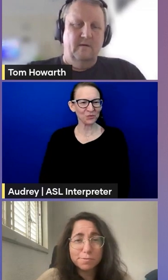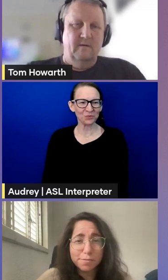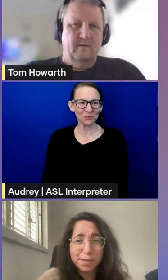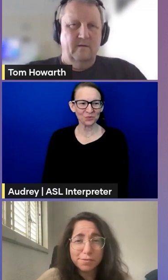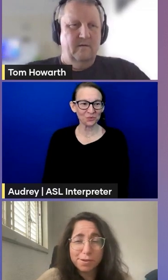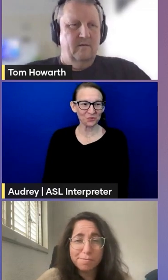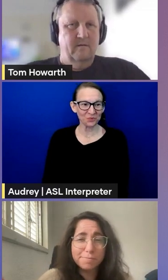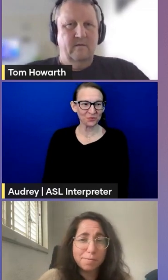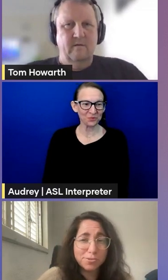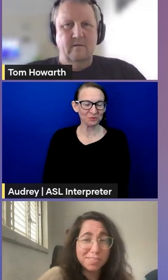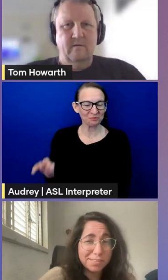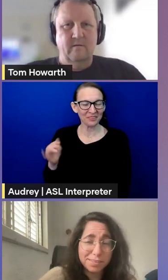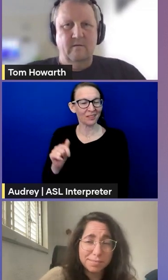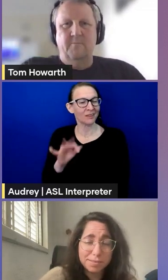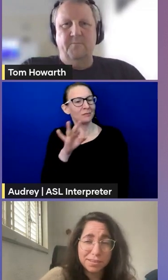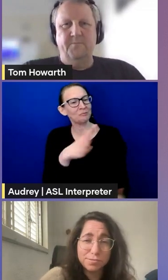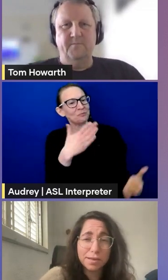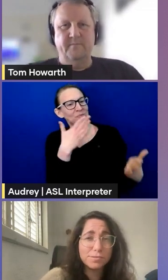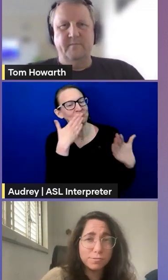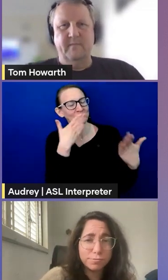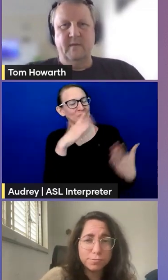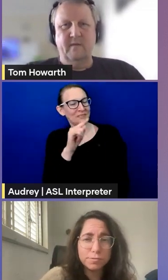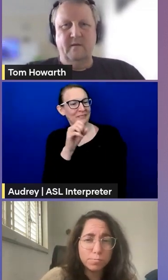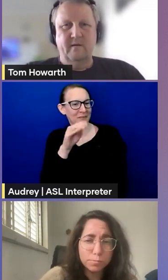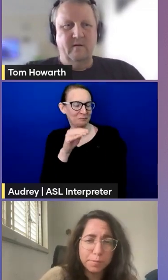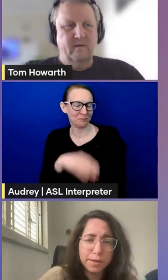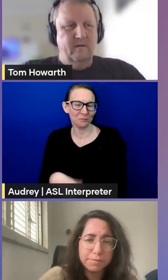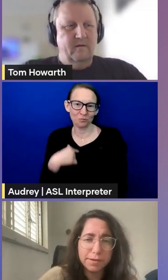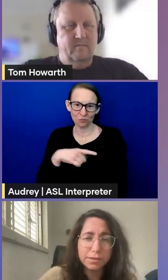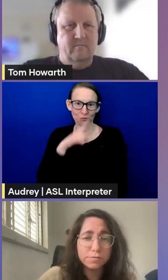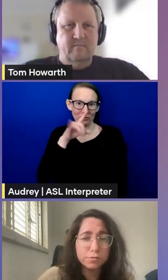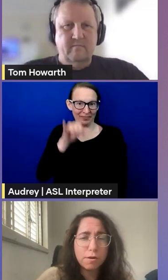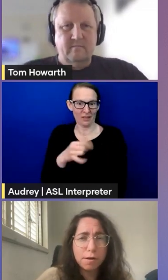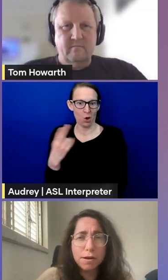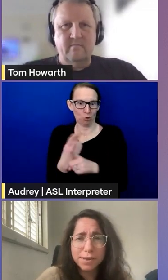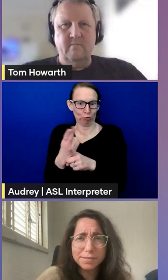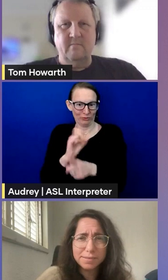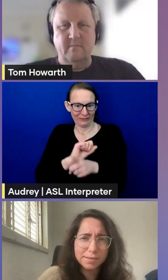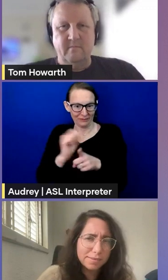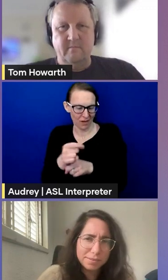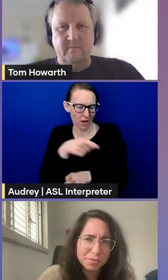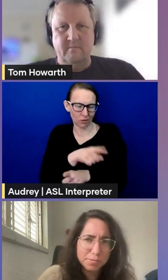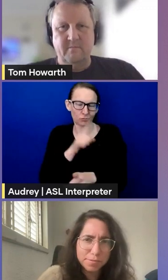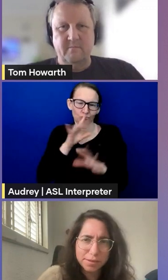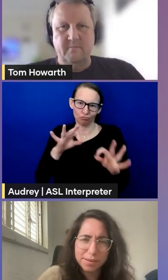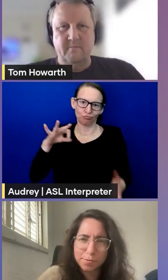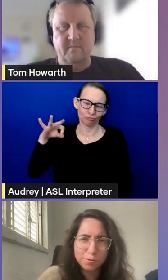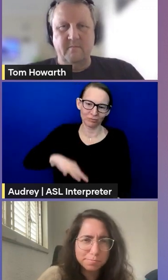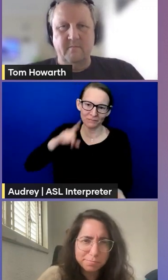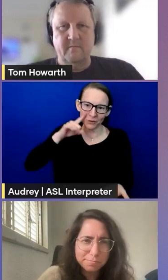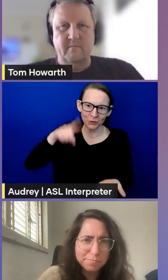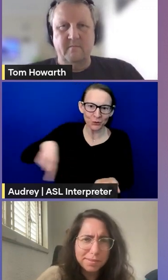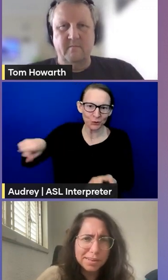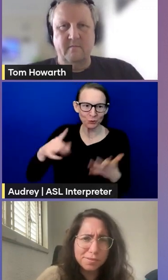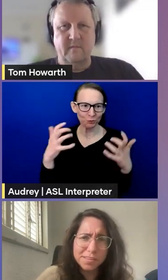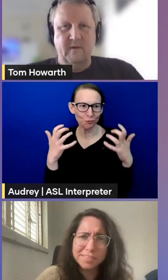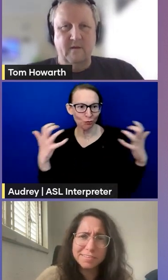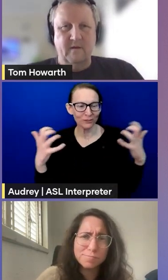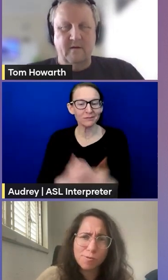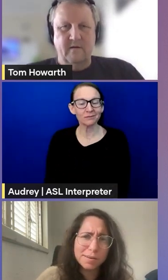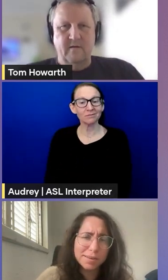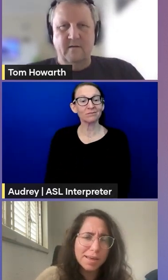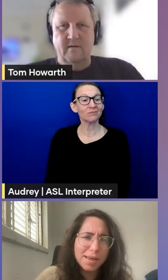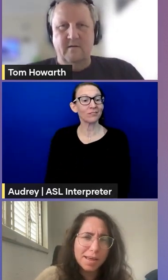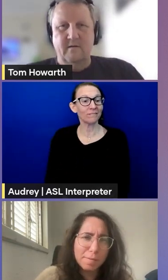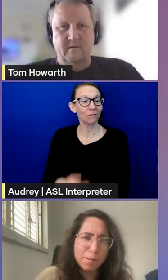Cool. So thank you, Tom. I'm sure that this use case you introduced would be very useful to our audience. And in terms of the demo, I don't think